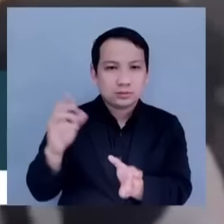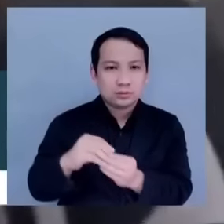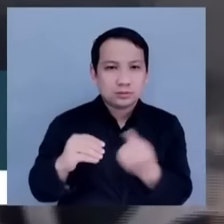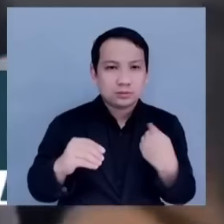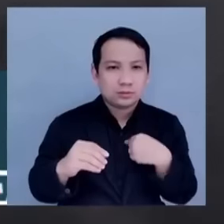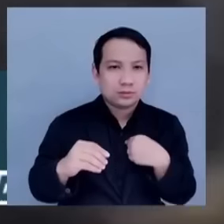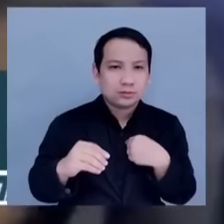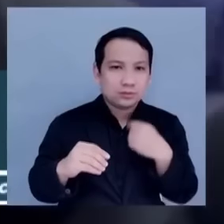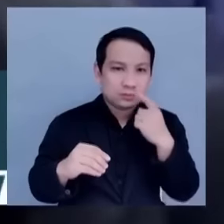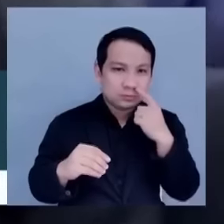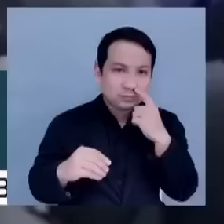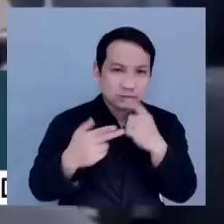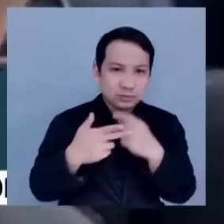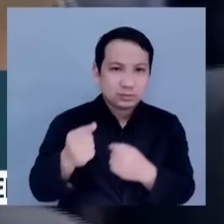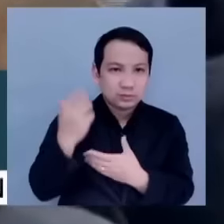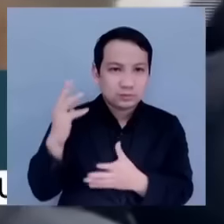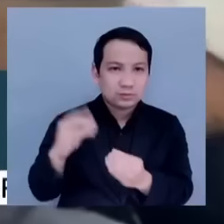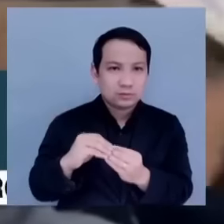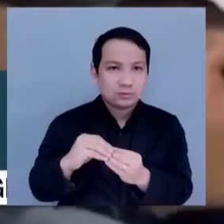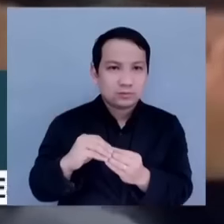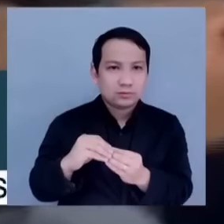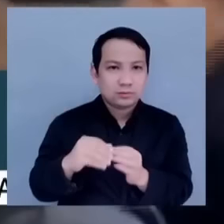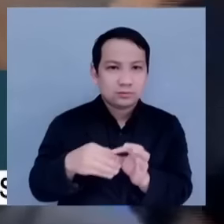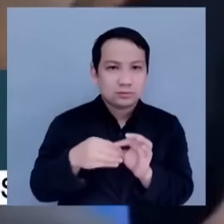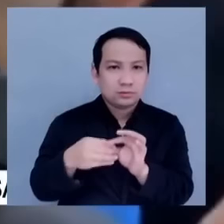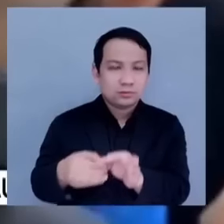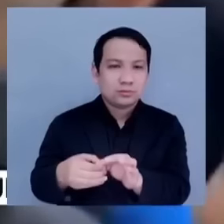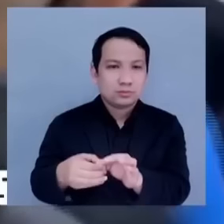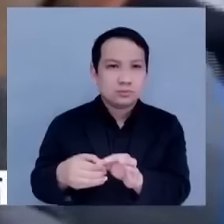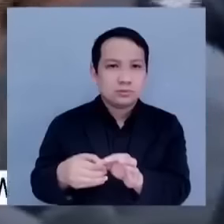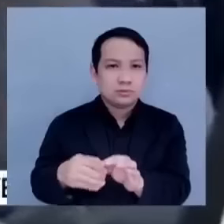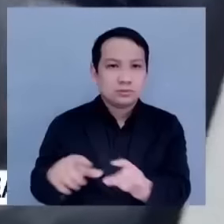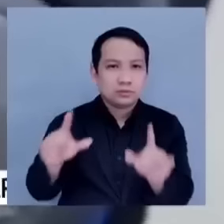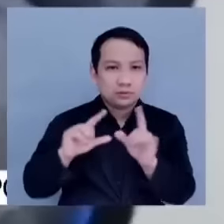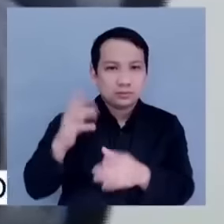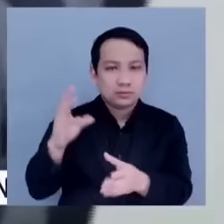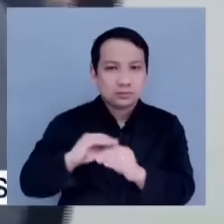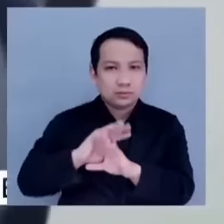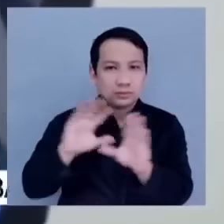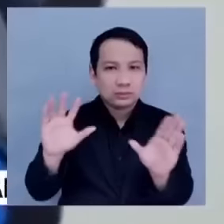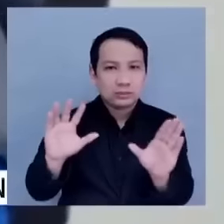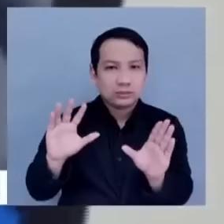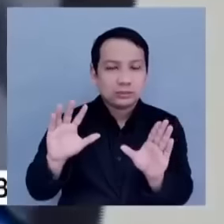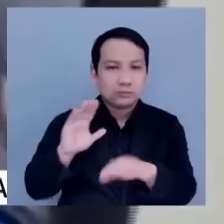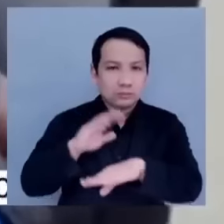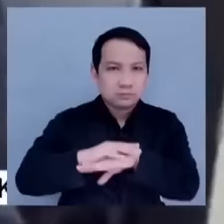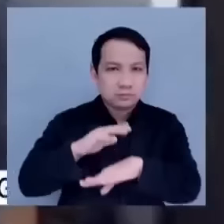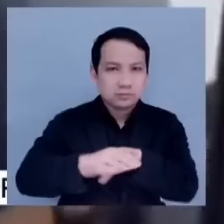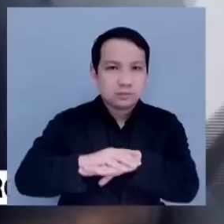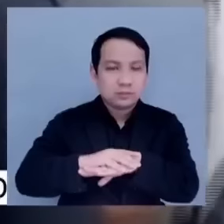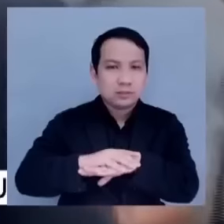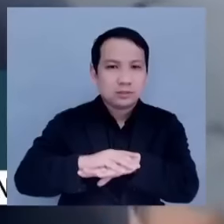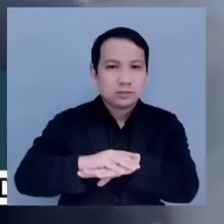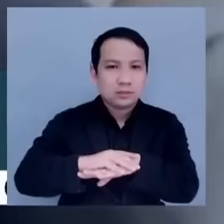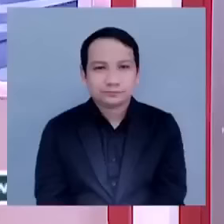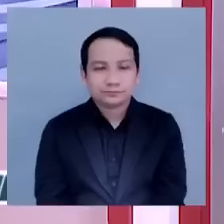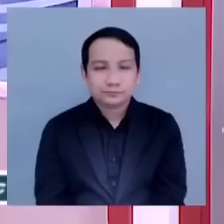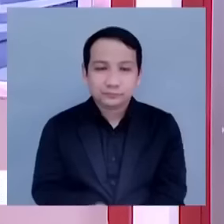as Indonesian authorities initiated a crackdown on fugitives to clear possible threats during Pope Francis's